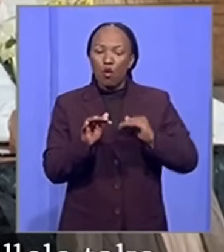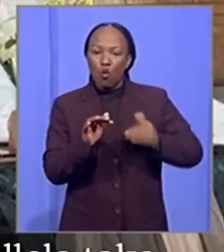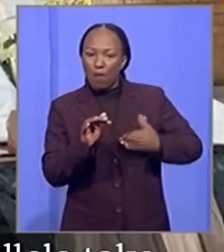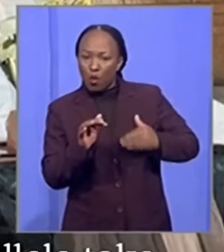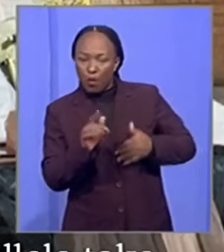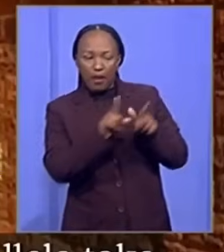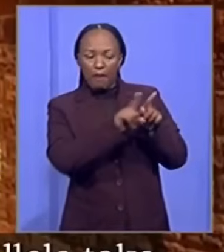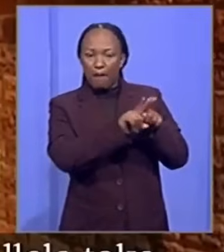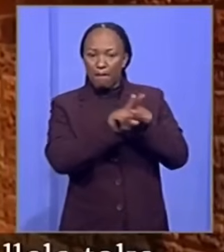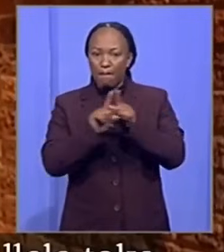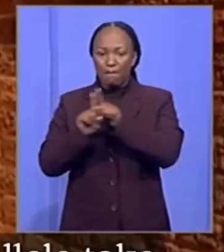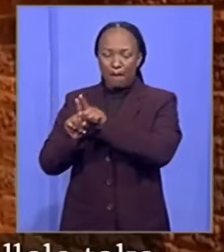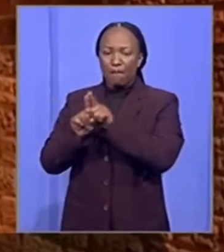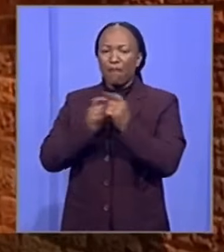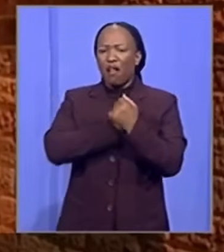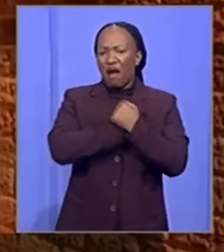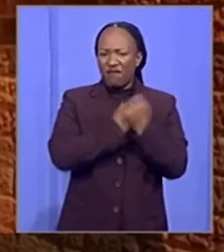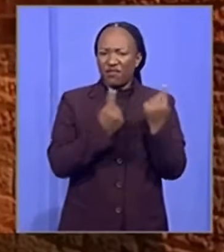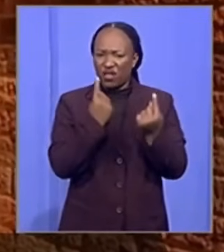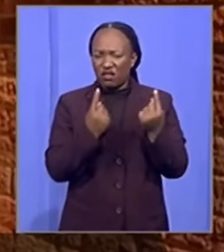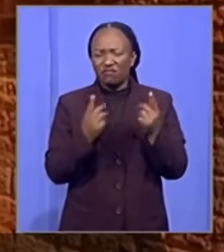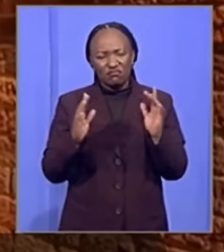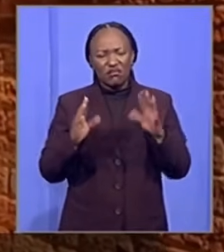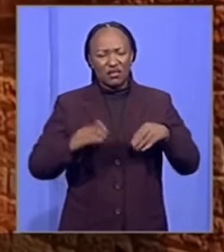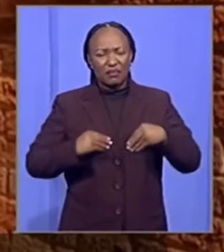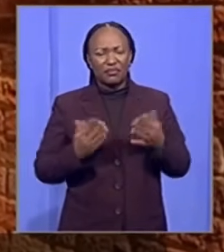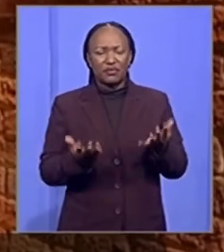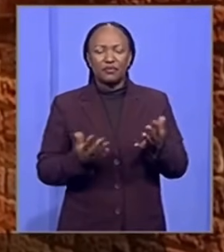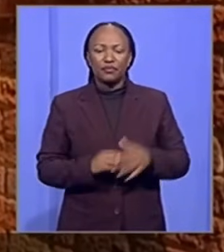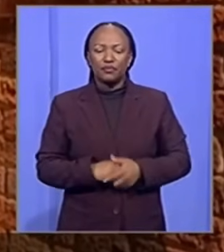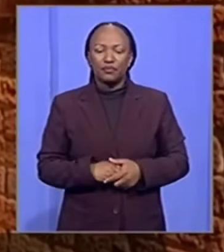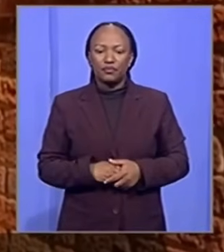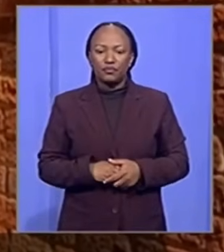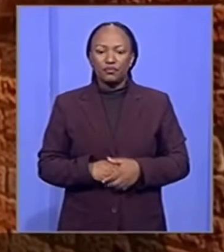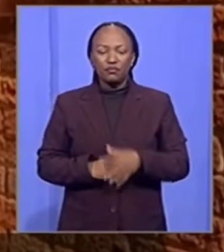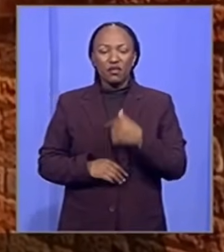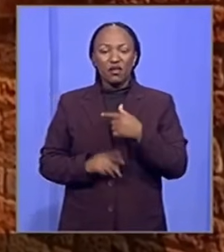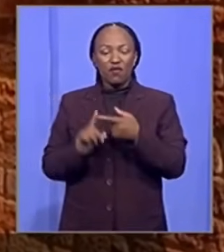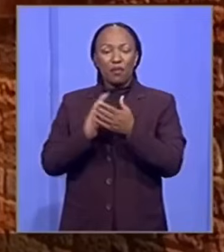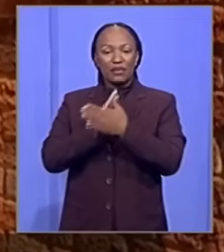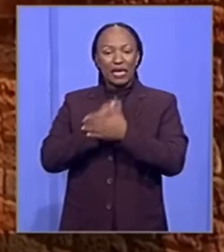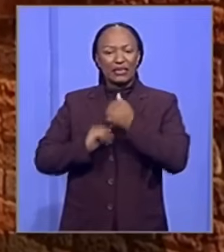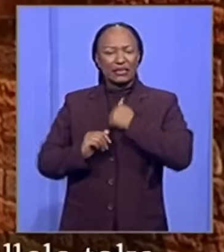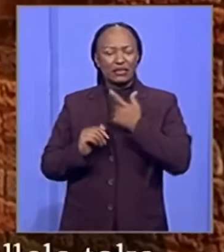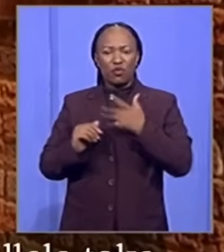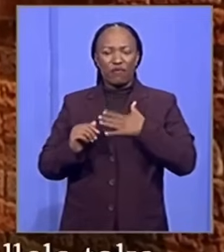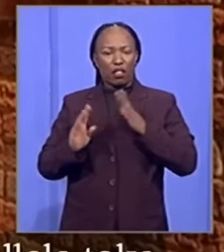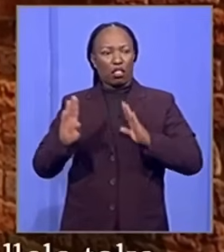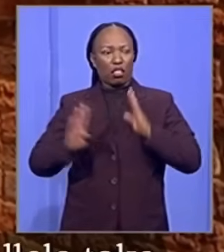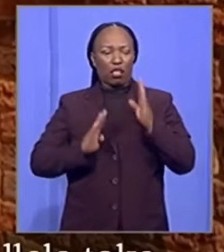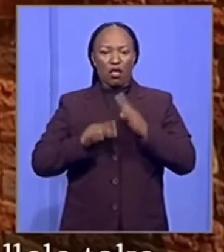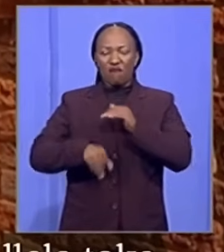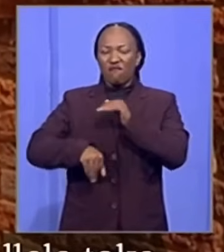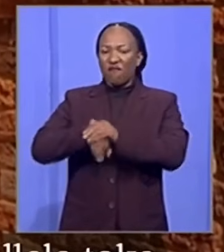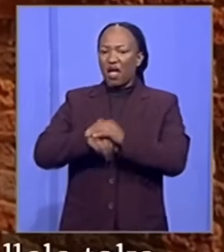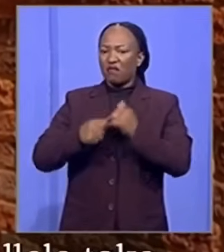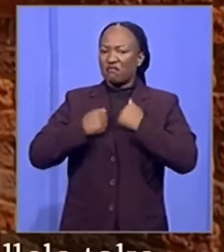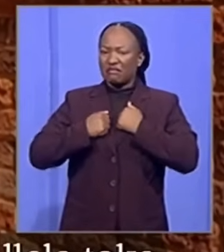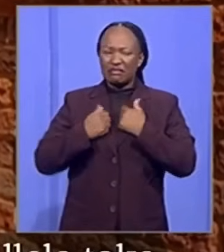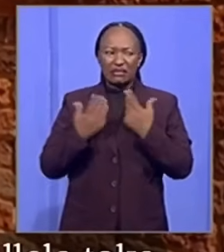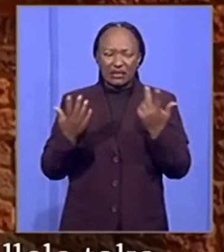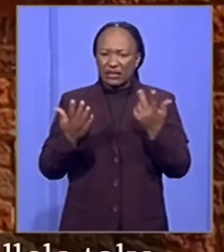bo tshwanang. From our side, it's sad, it's tremendous. Lucas o re bantse ba ferekane o re motswalle wa bona o bolailwe